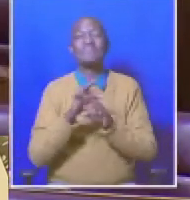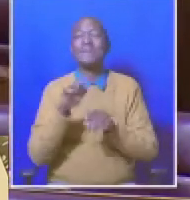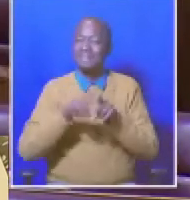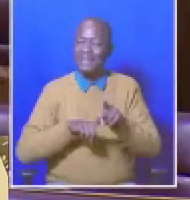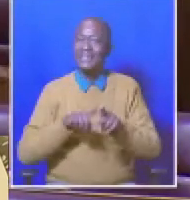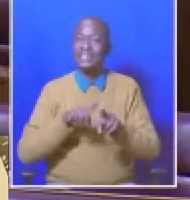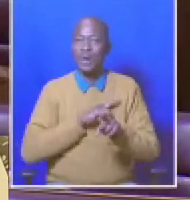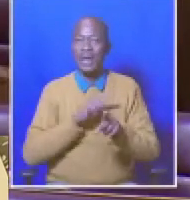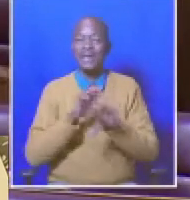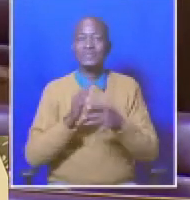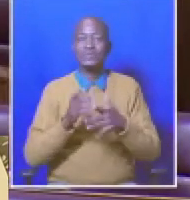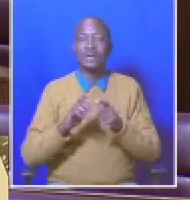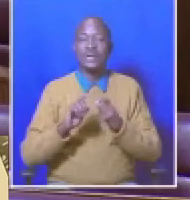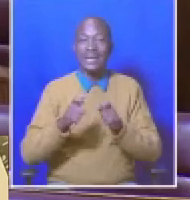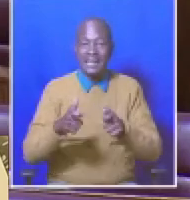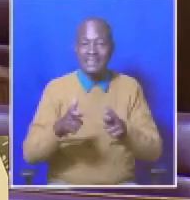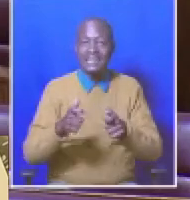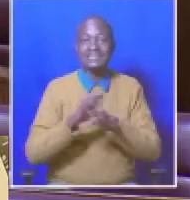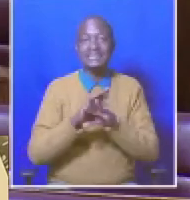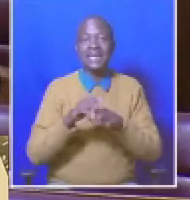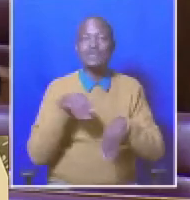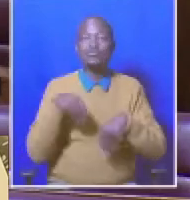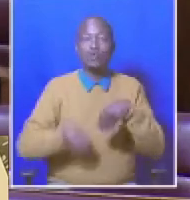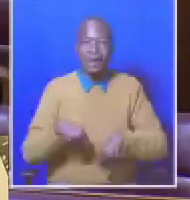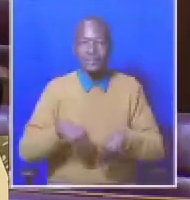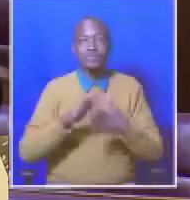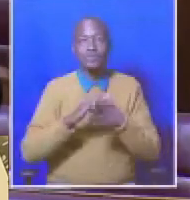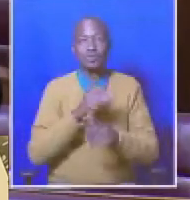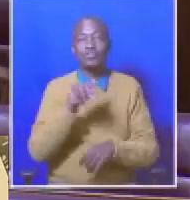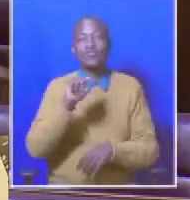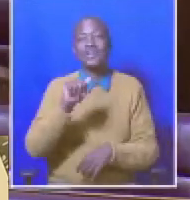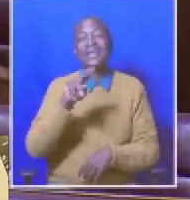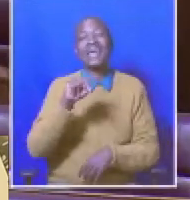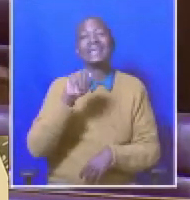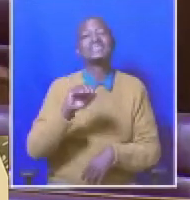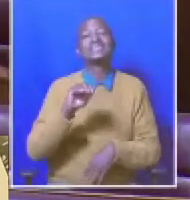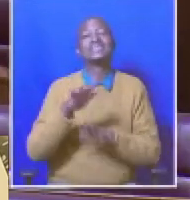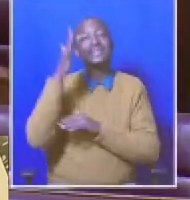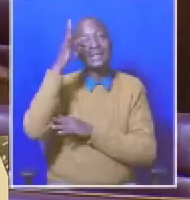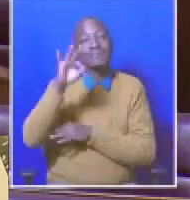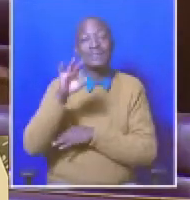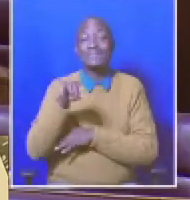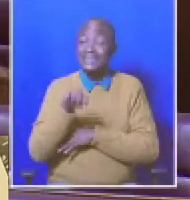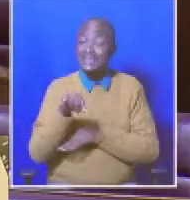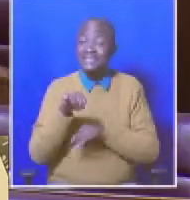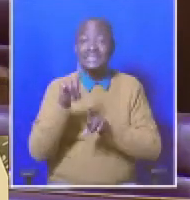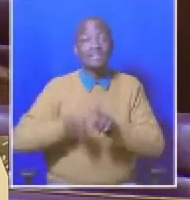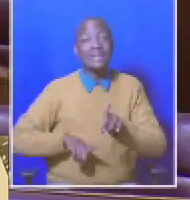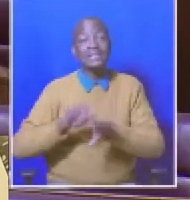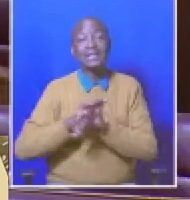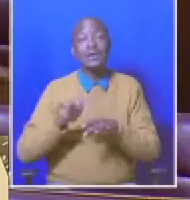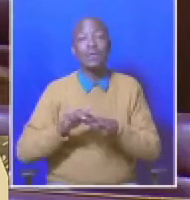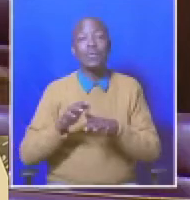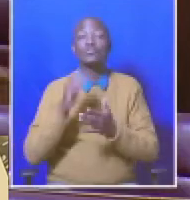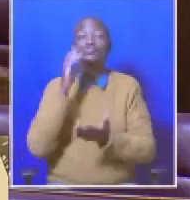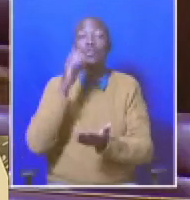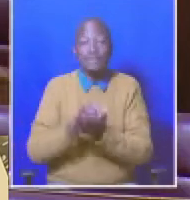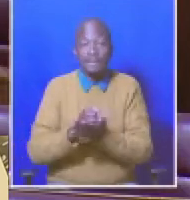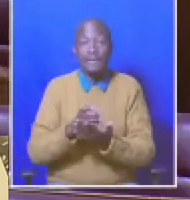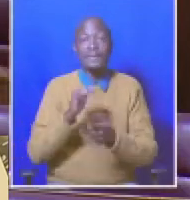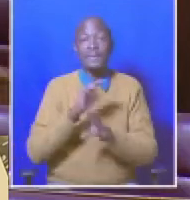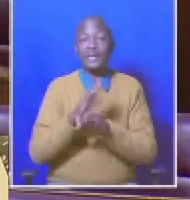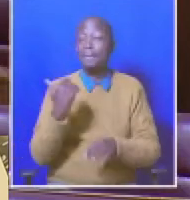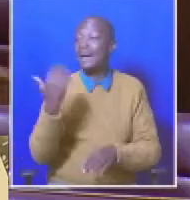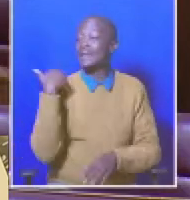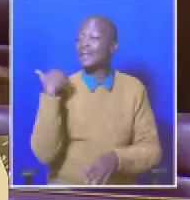and corruption by the ANC government. This failure was confirmed by the high-level panel led by former